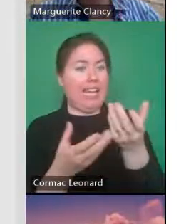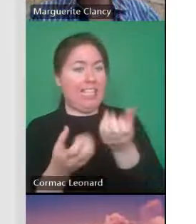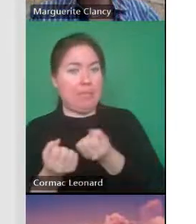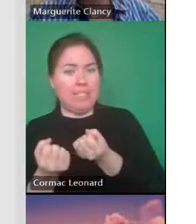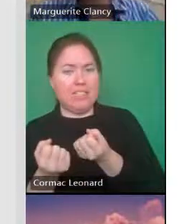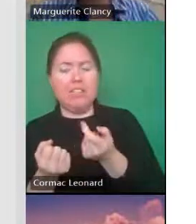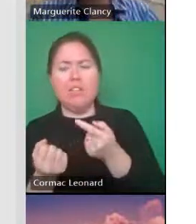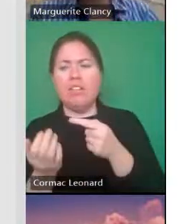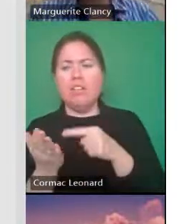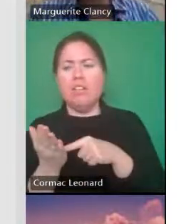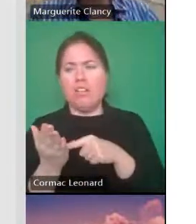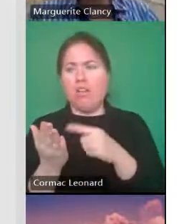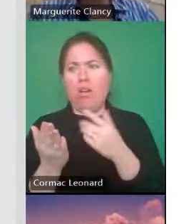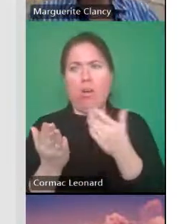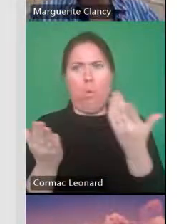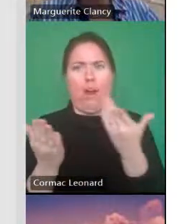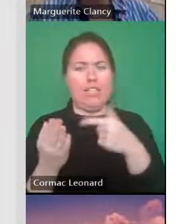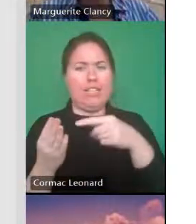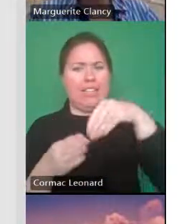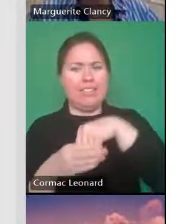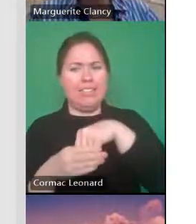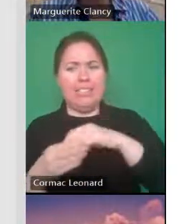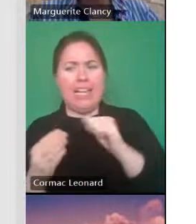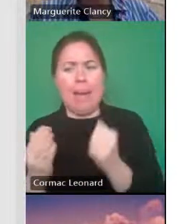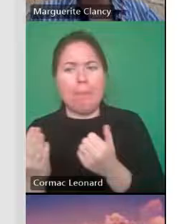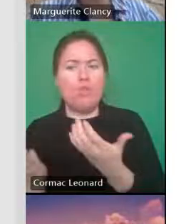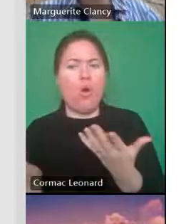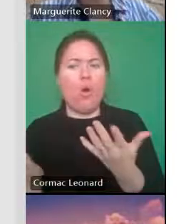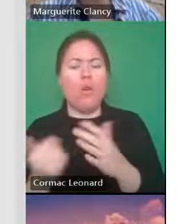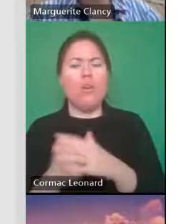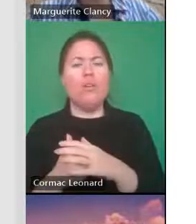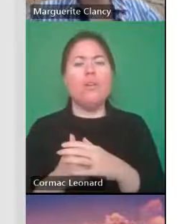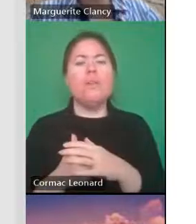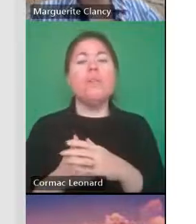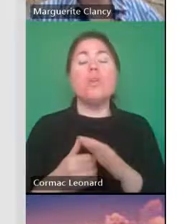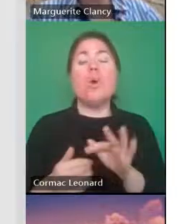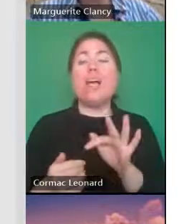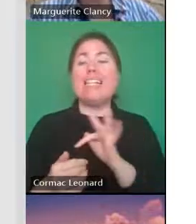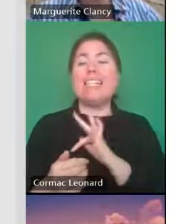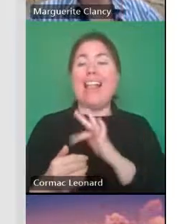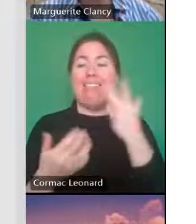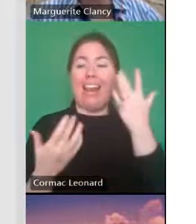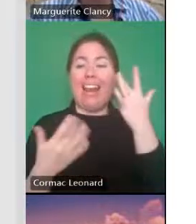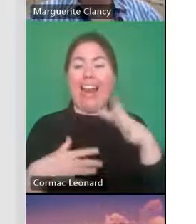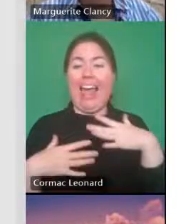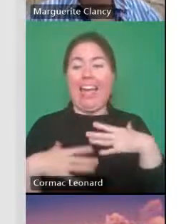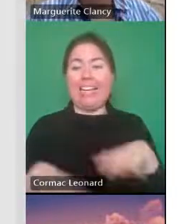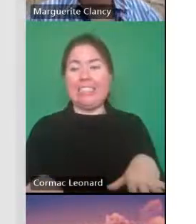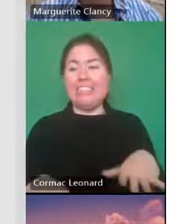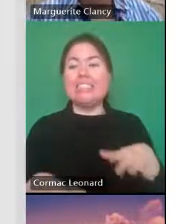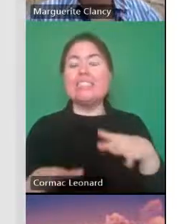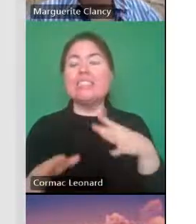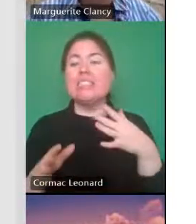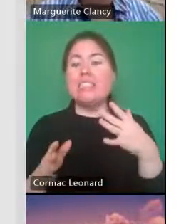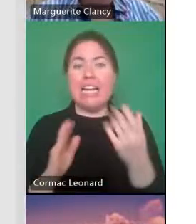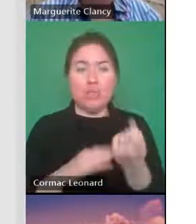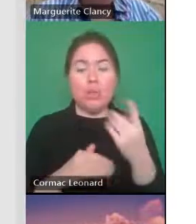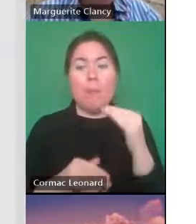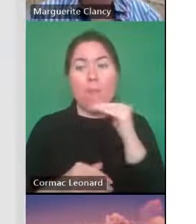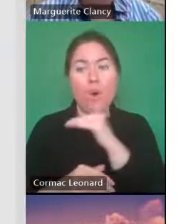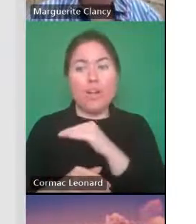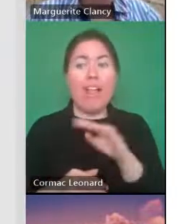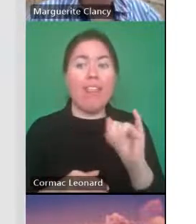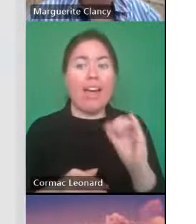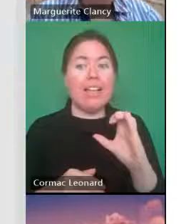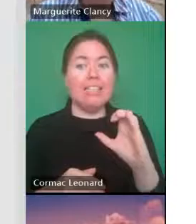Okay, so again, I mean, the self-neglect issue is very important and it's very necessary. The ICT